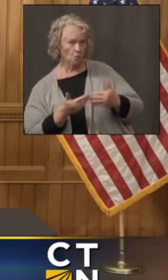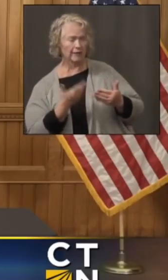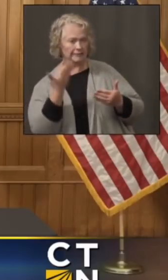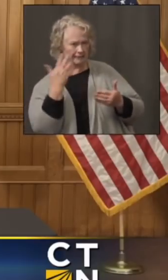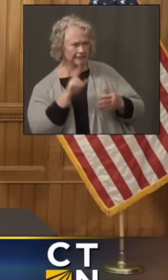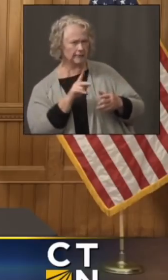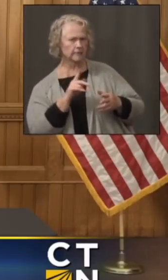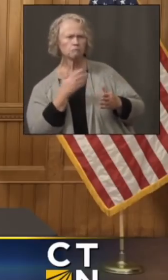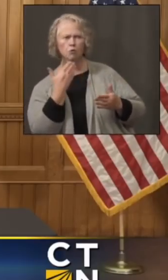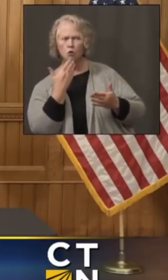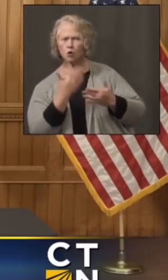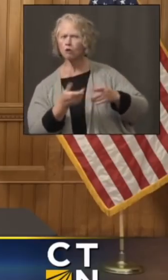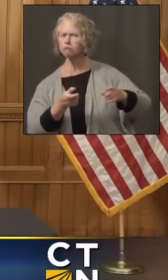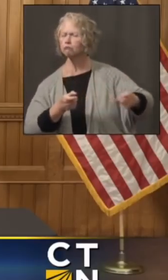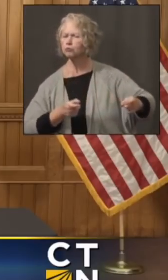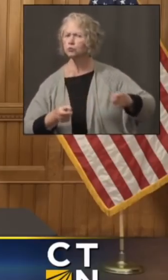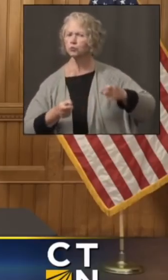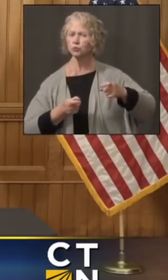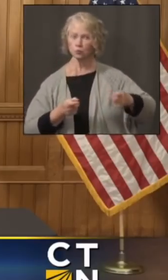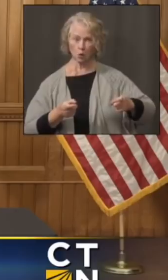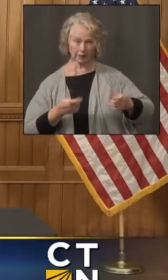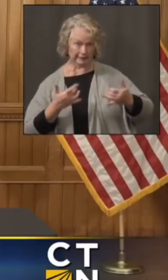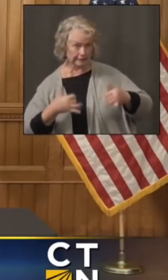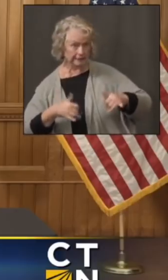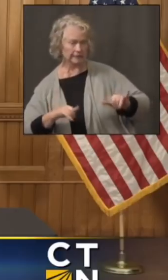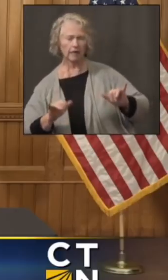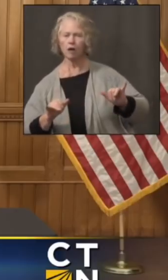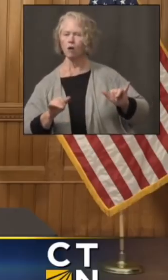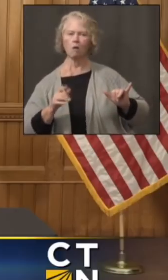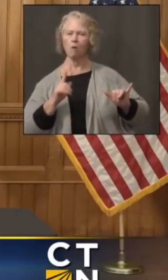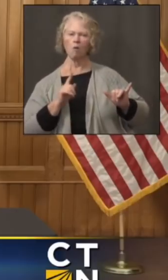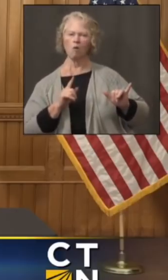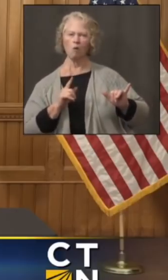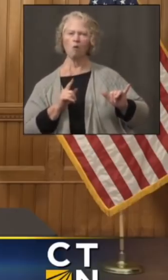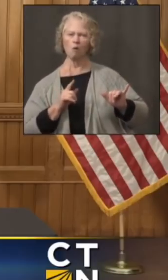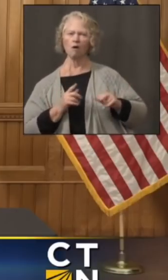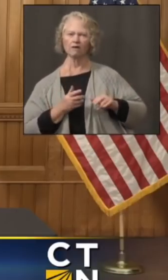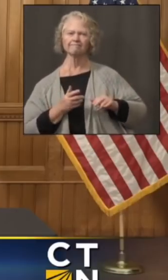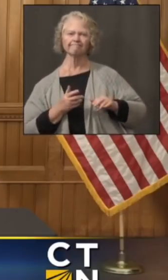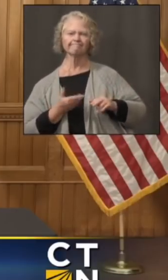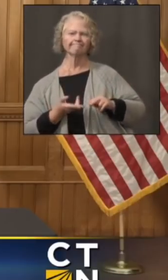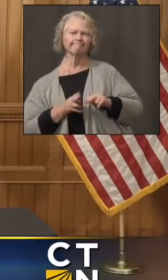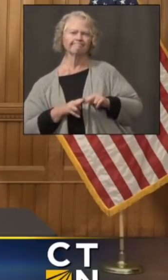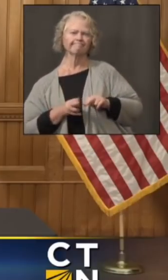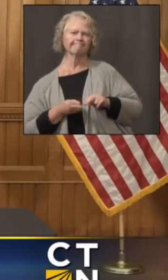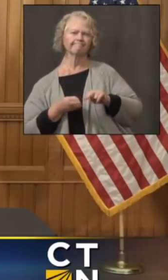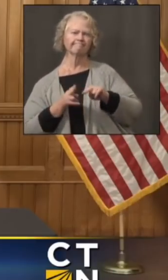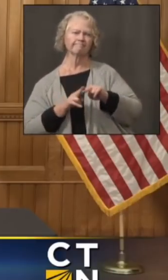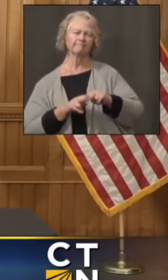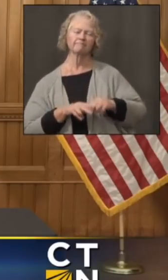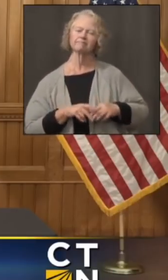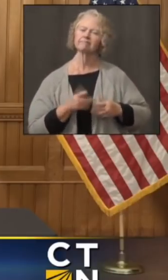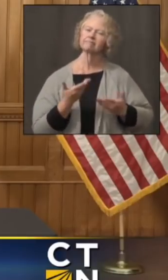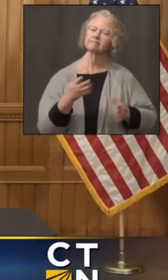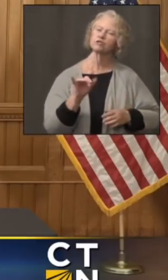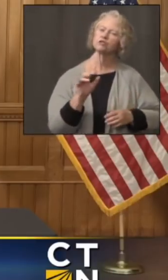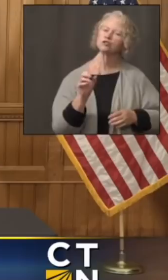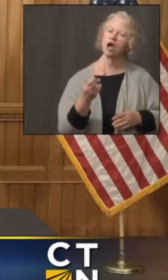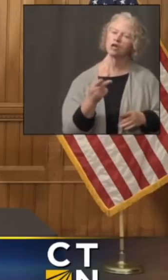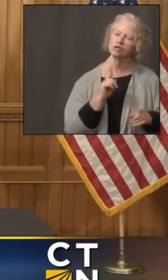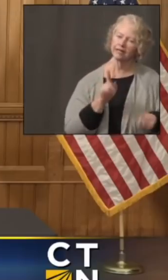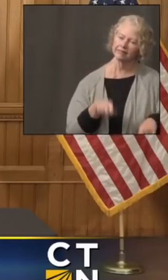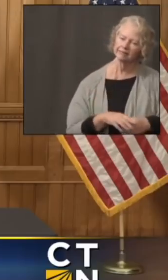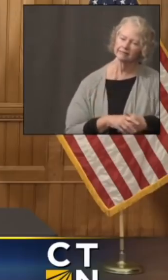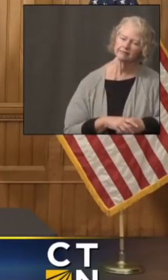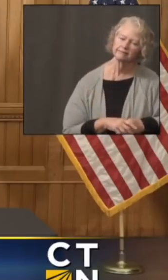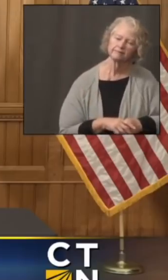pretty well for a while. Are we still seeing that, or are you guys seeing an uptick in cases at nursing facilities? Why don't you take that, Josh?